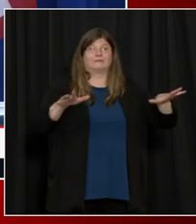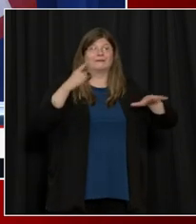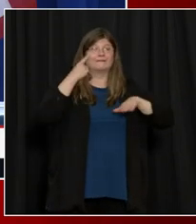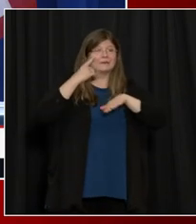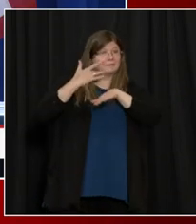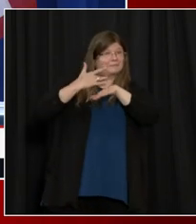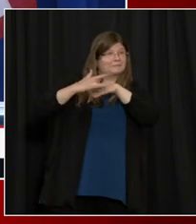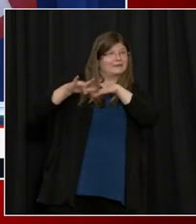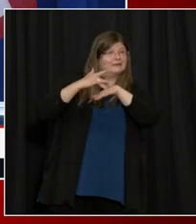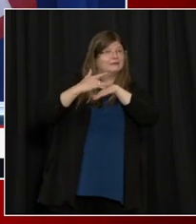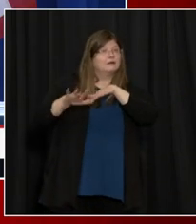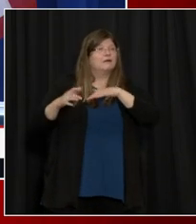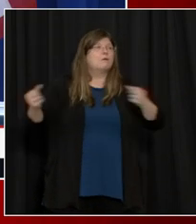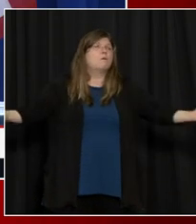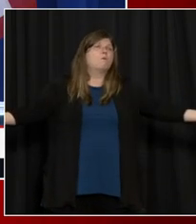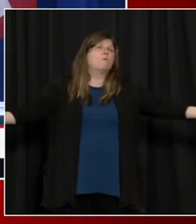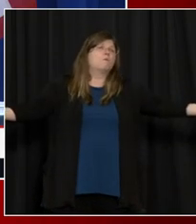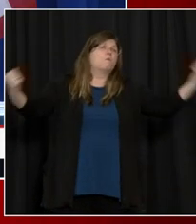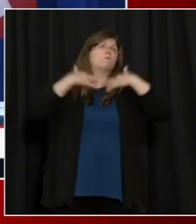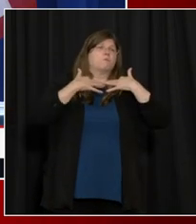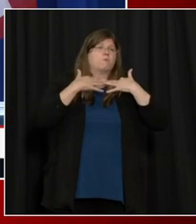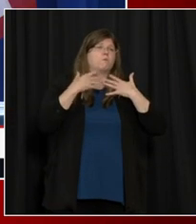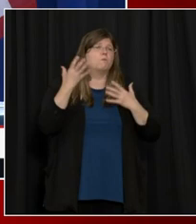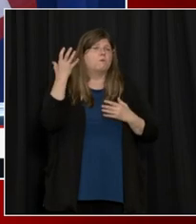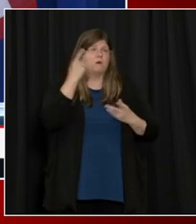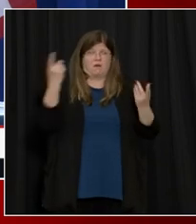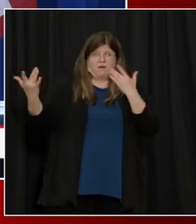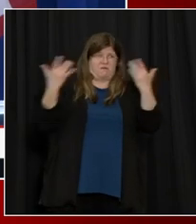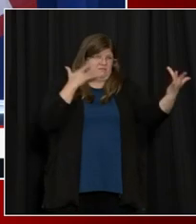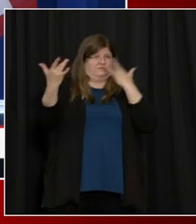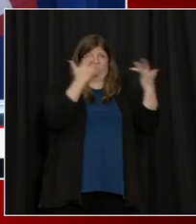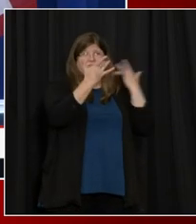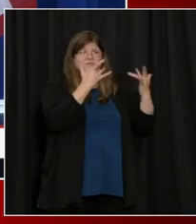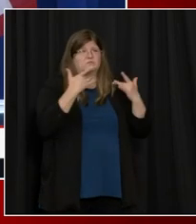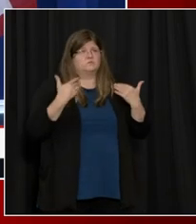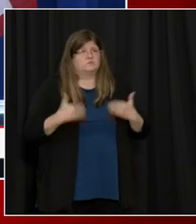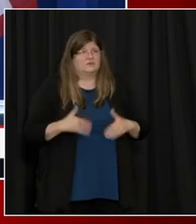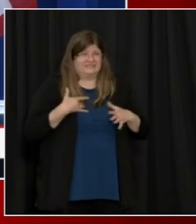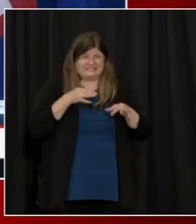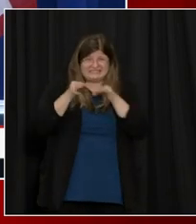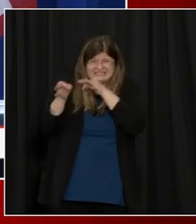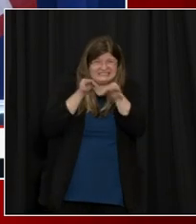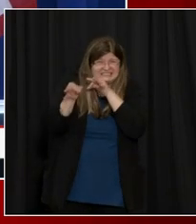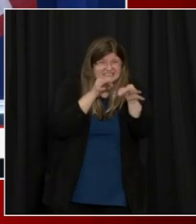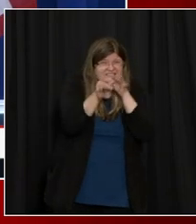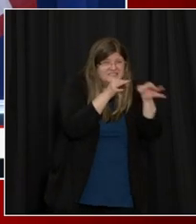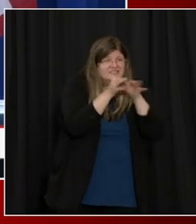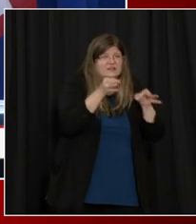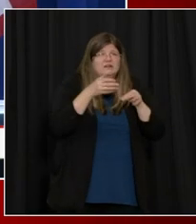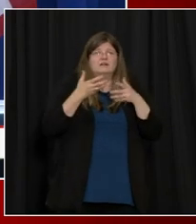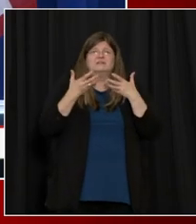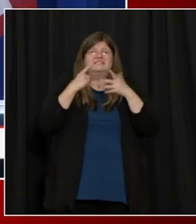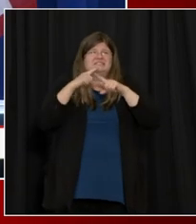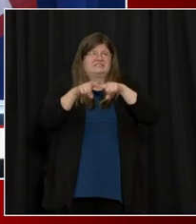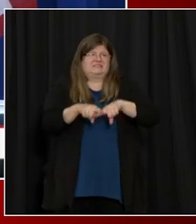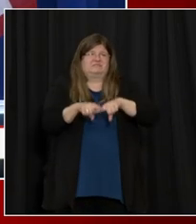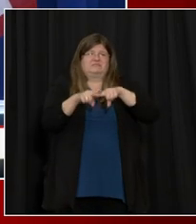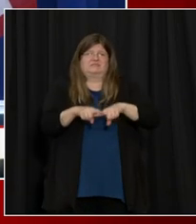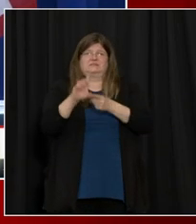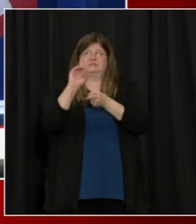solicitation, and we can hire from that list as well. So it will depend on what DOH says our needs